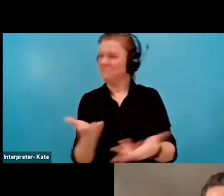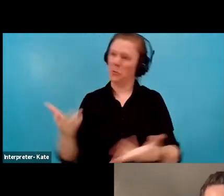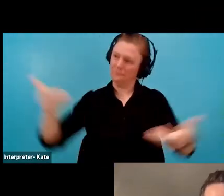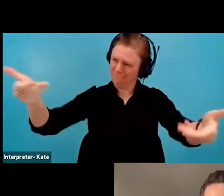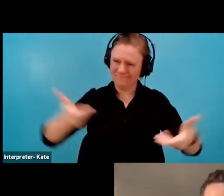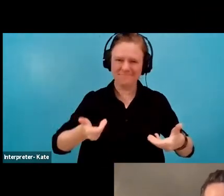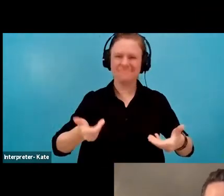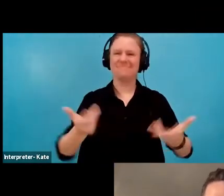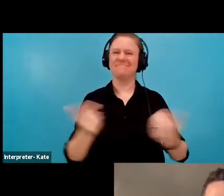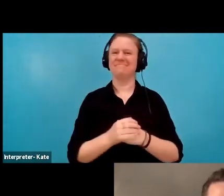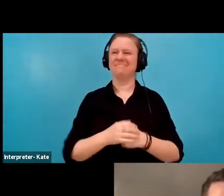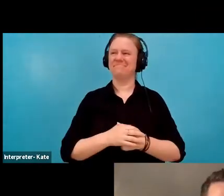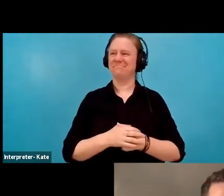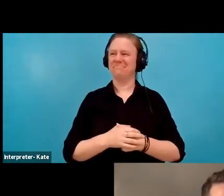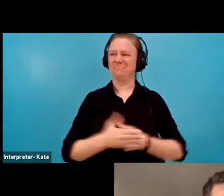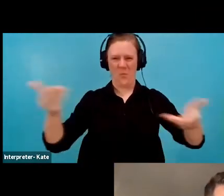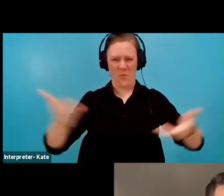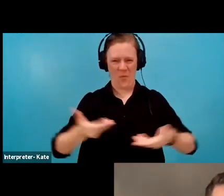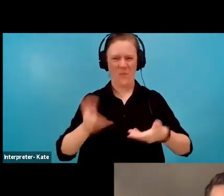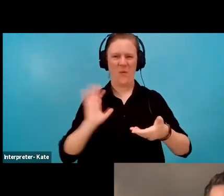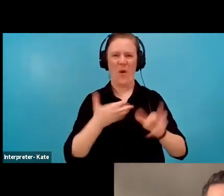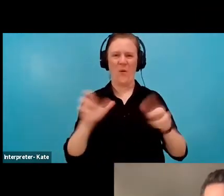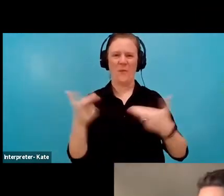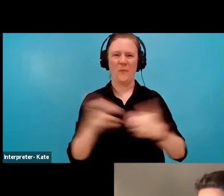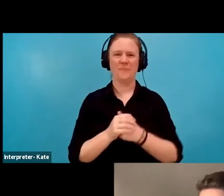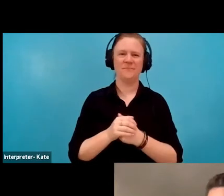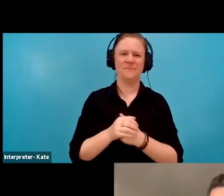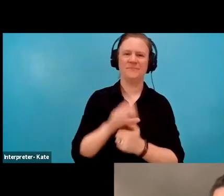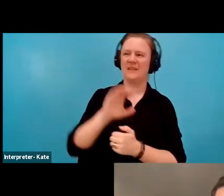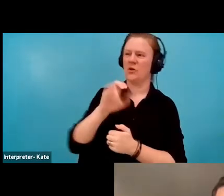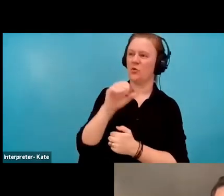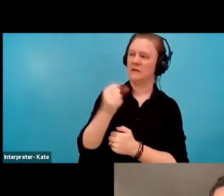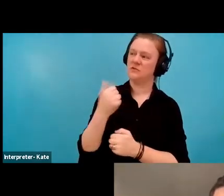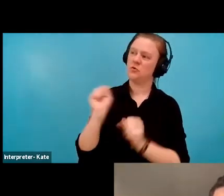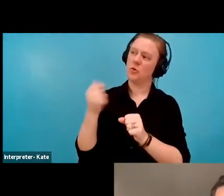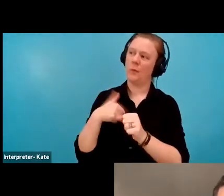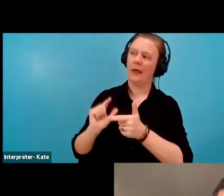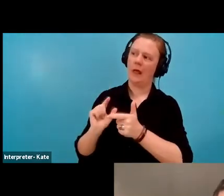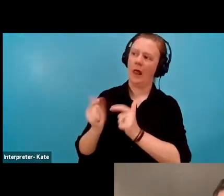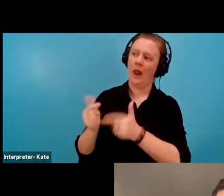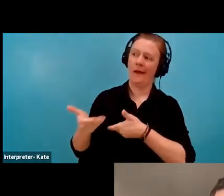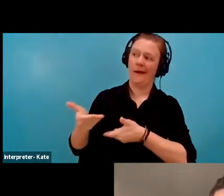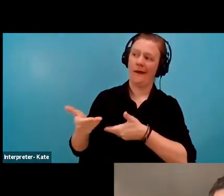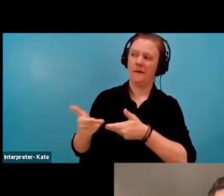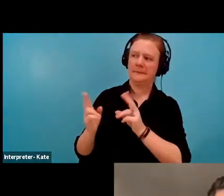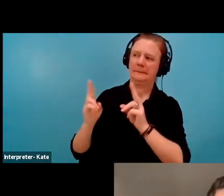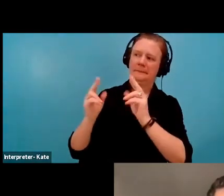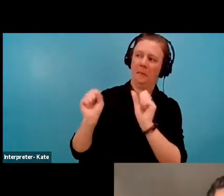I'm going to pretend to do that right now. Sam, would there be banter prior to the official discussion?